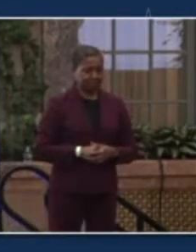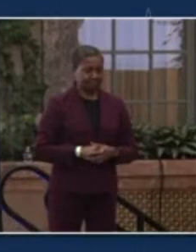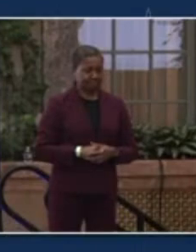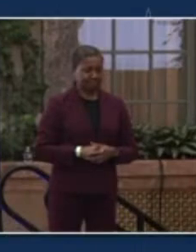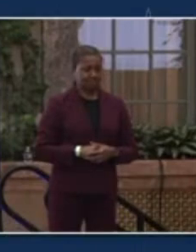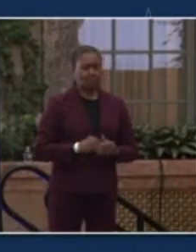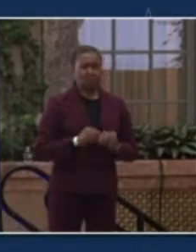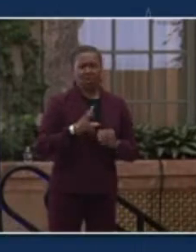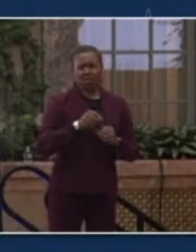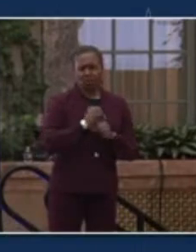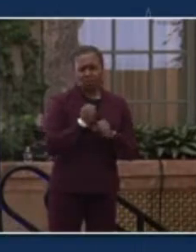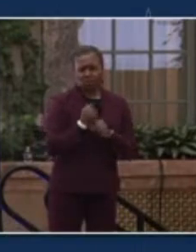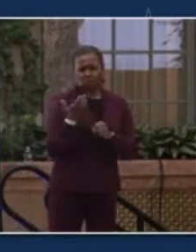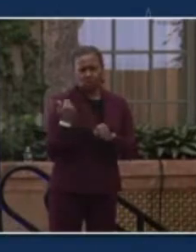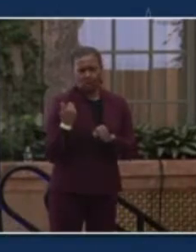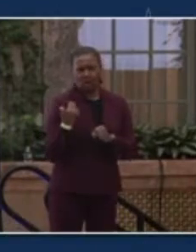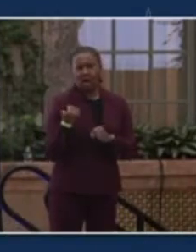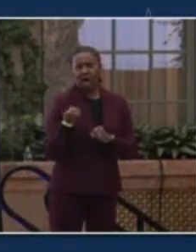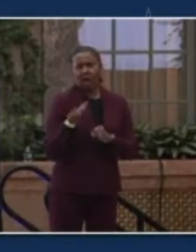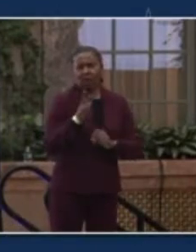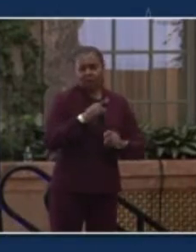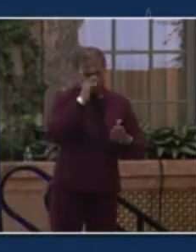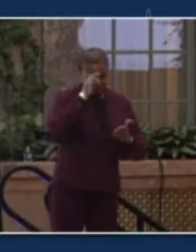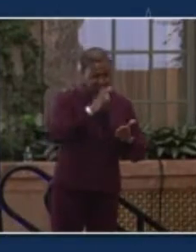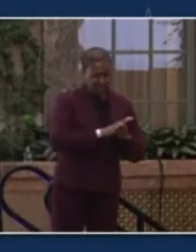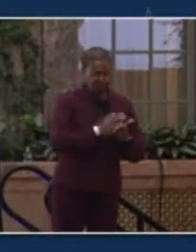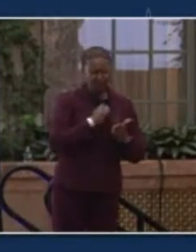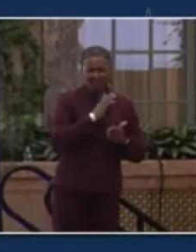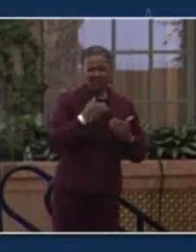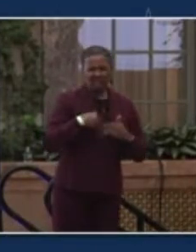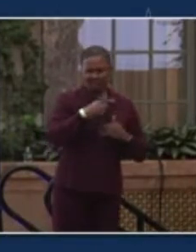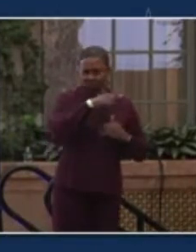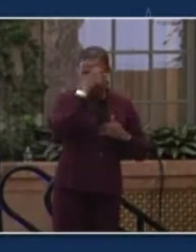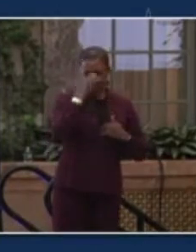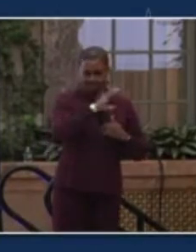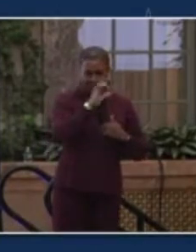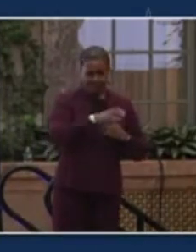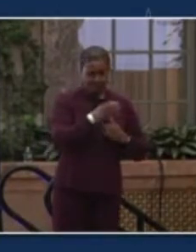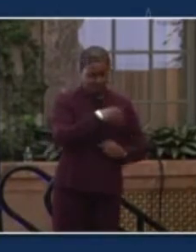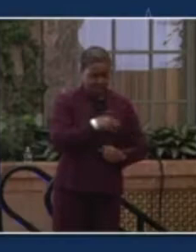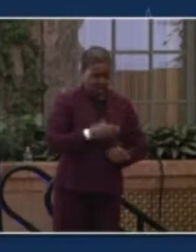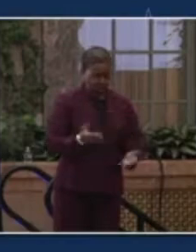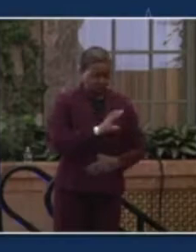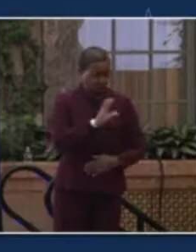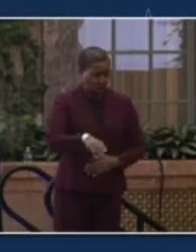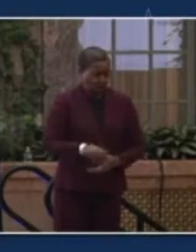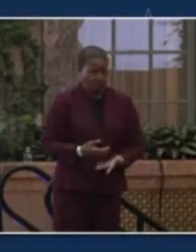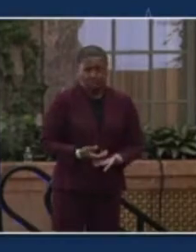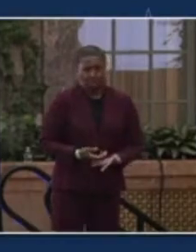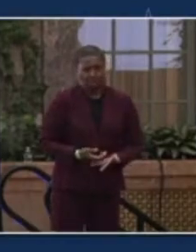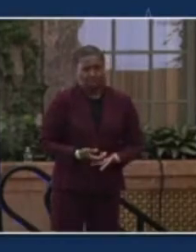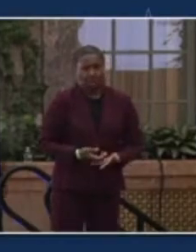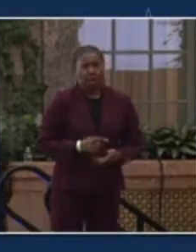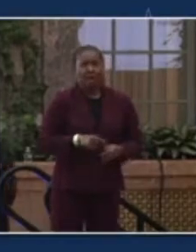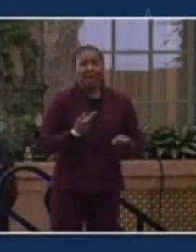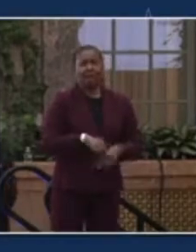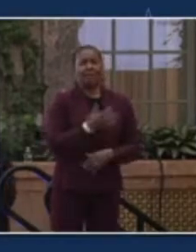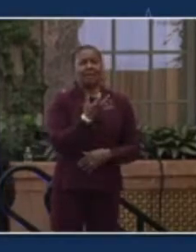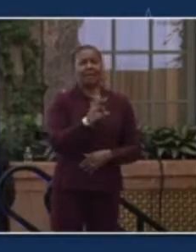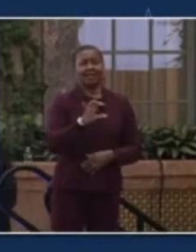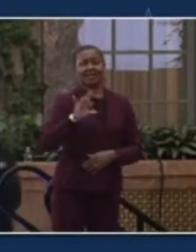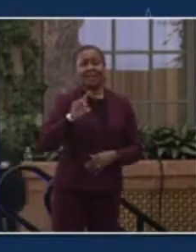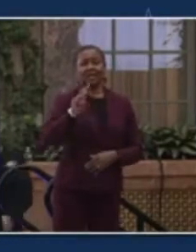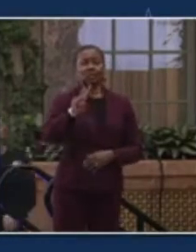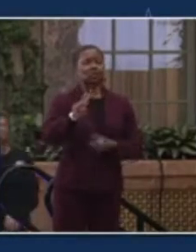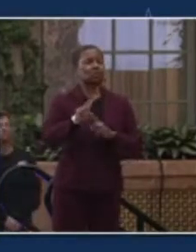Over 3 decades ago, few believed that we would ever have a black mayor in Chicago. But in